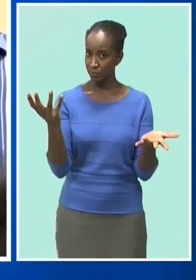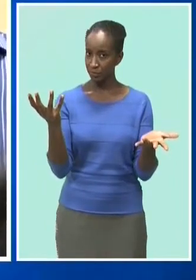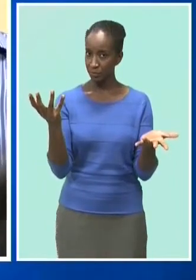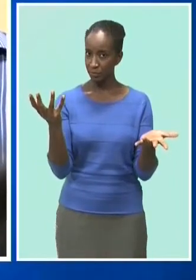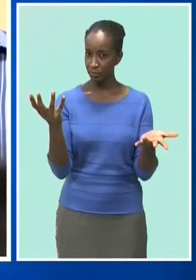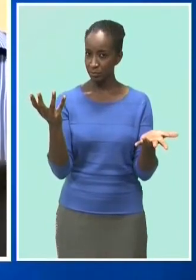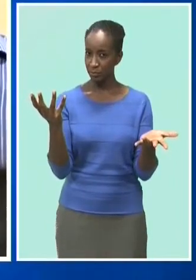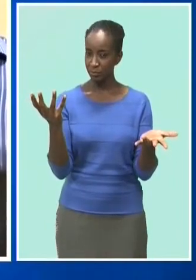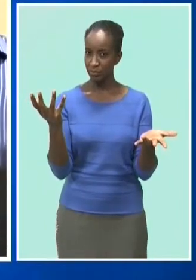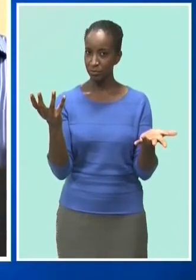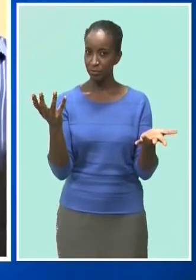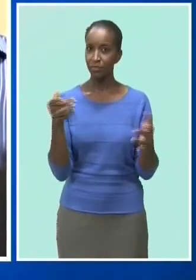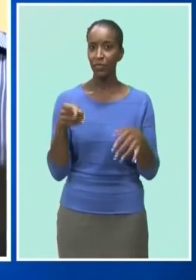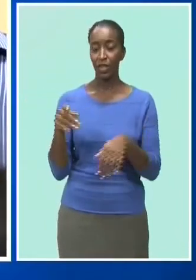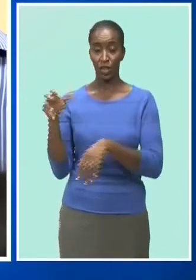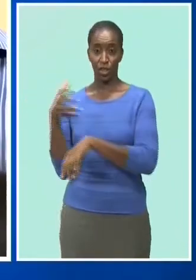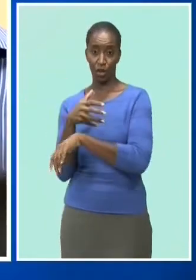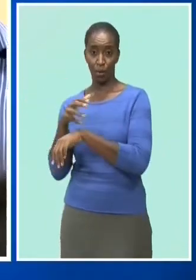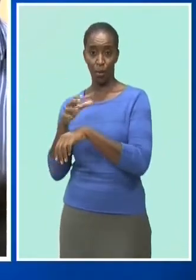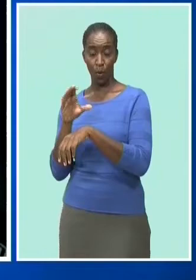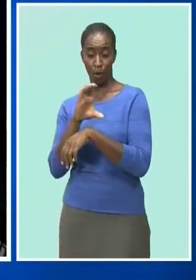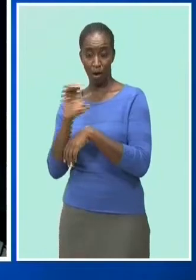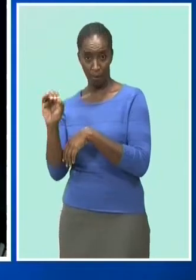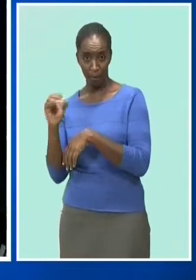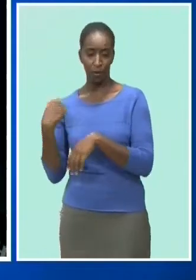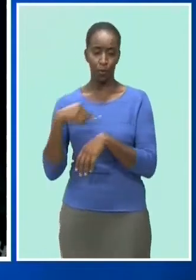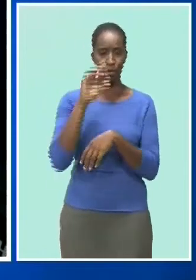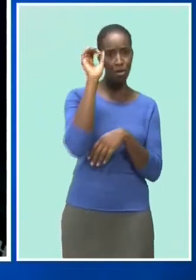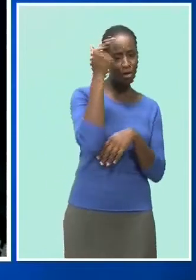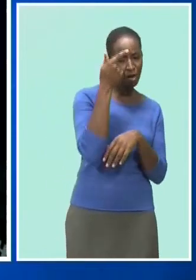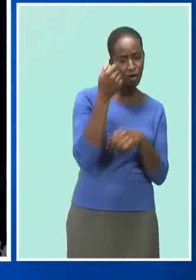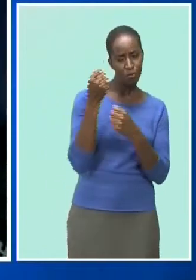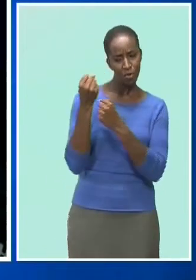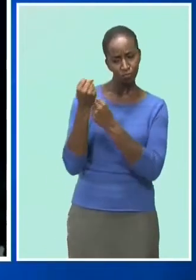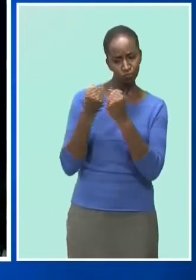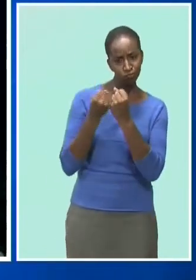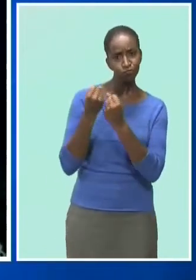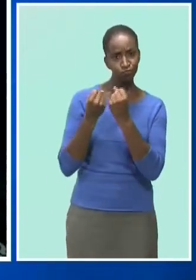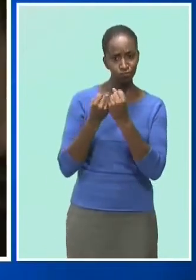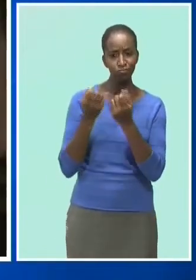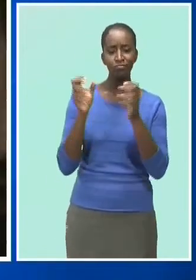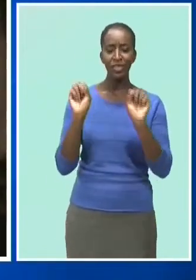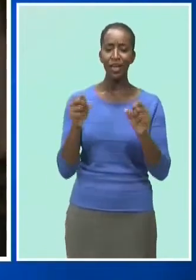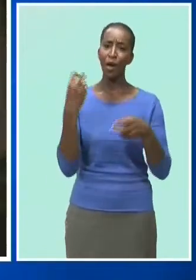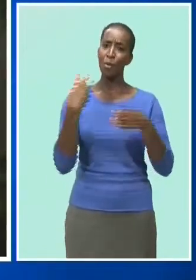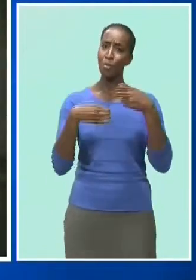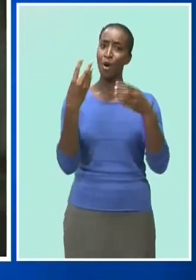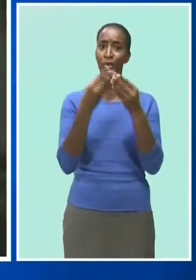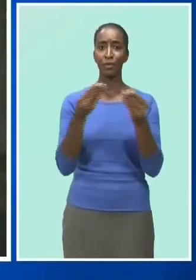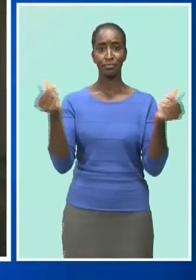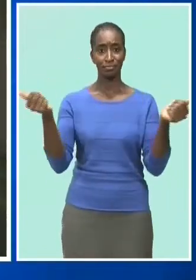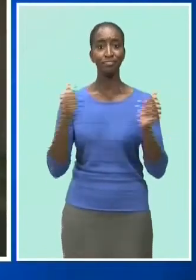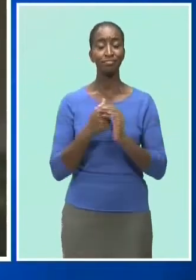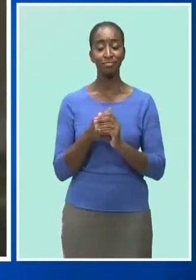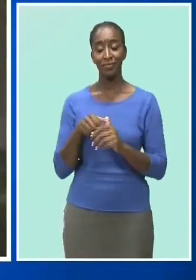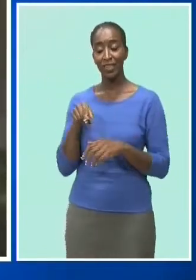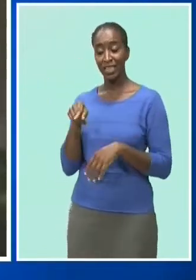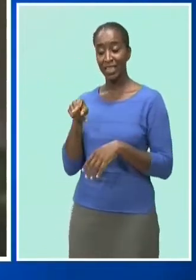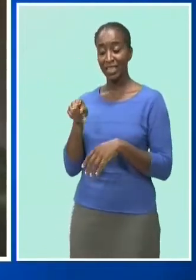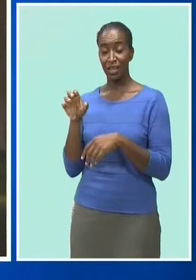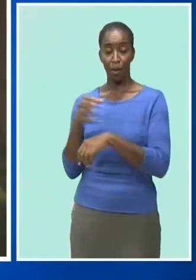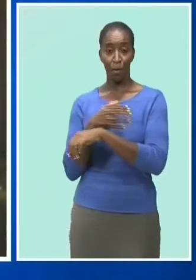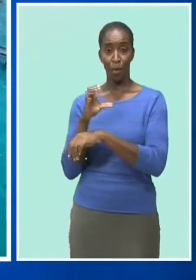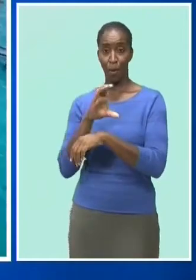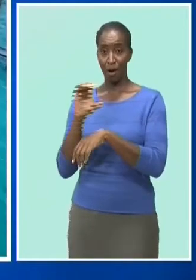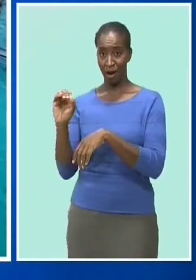with BPL to try and bring resolution to this matter. On Sunday, BPL CEO Whitney Hasey said he could not guarantee an end to load shedding in the